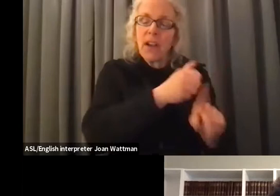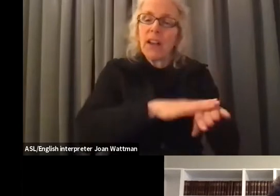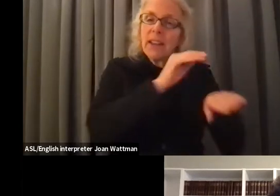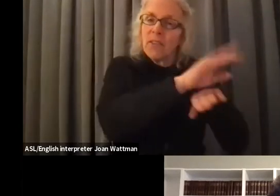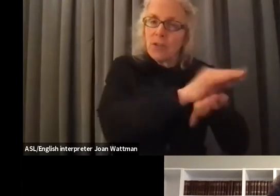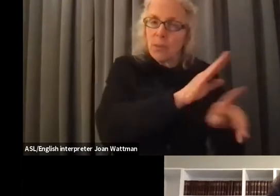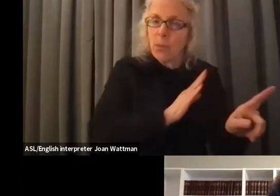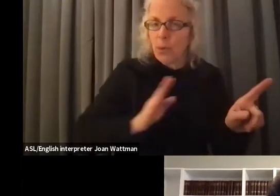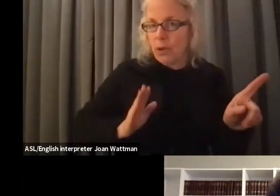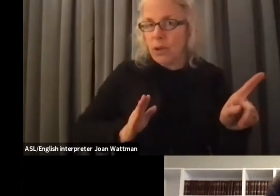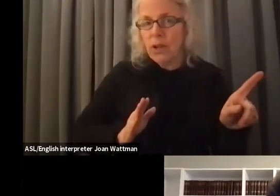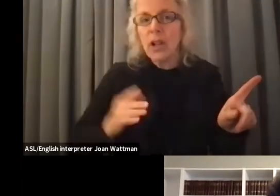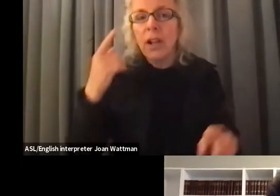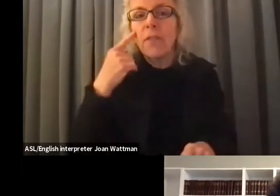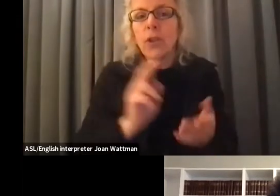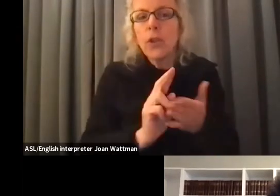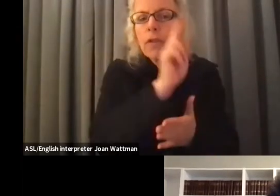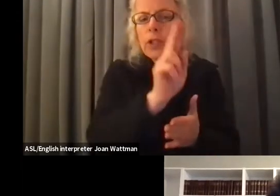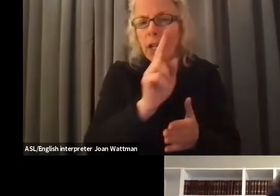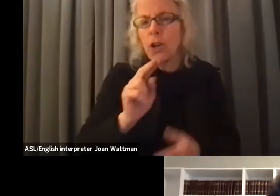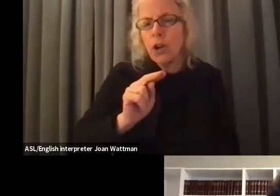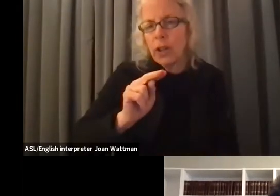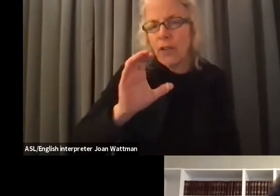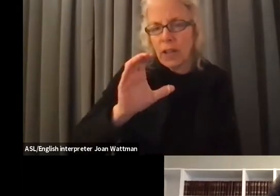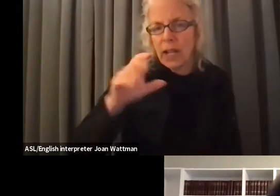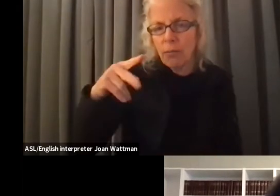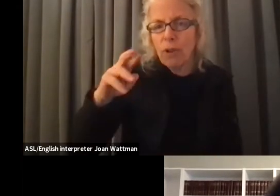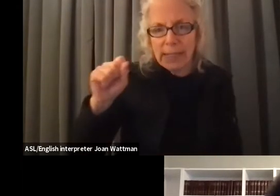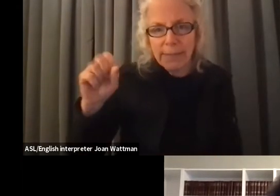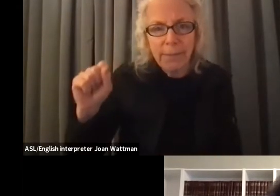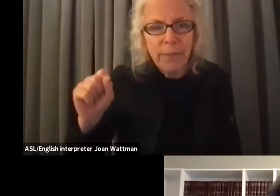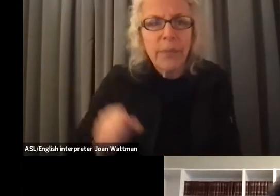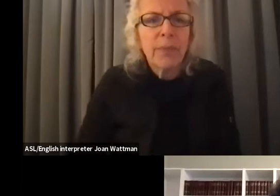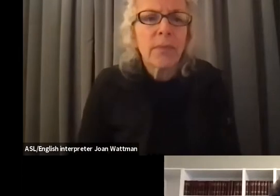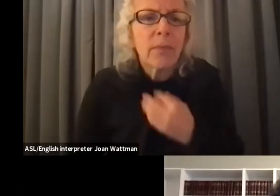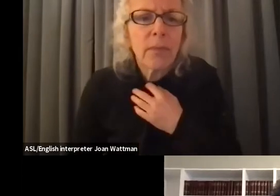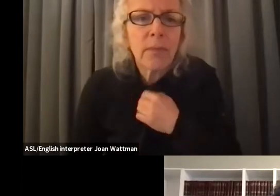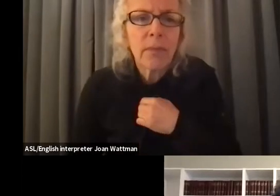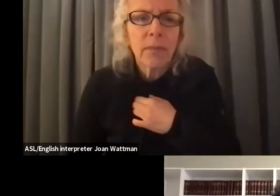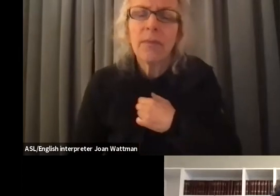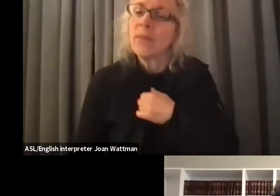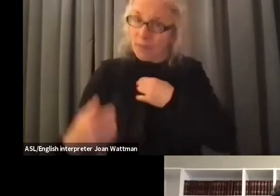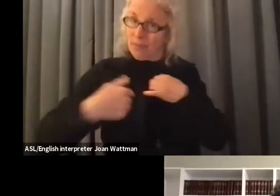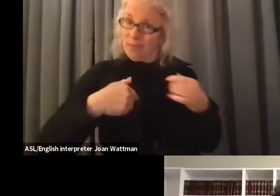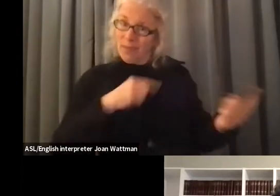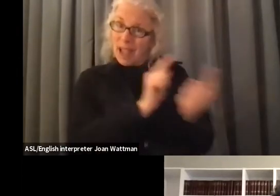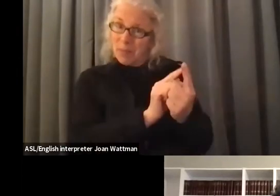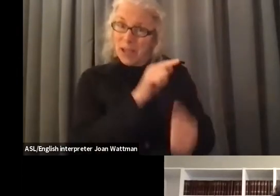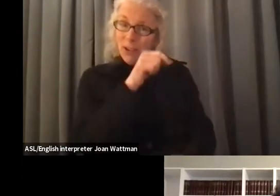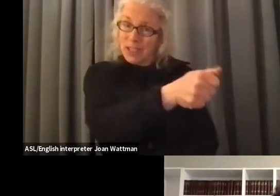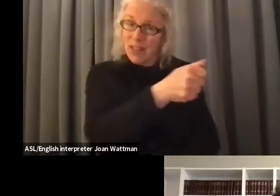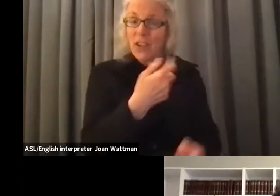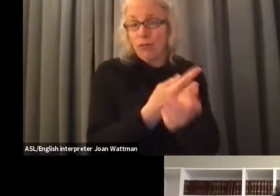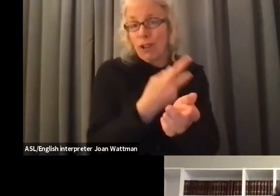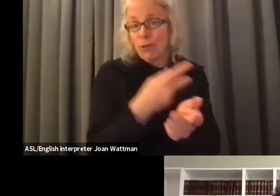Power book series at the University of North Carolina Press. I met Barbara Ransby when I was a graduate student